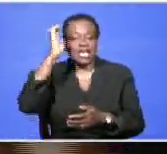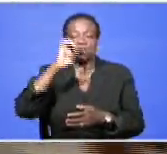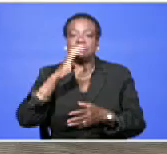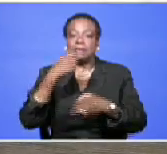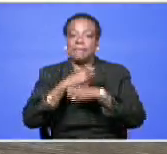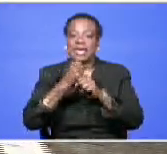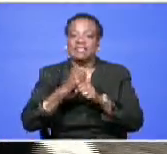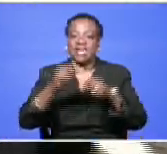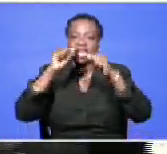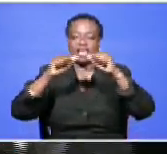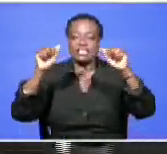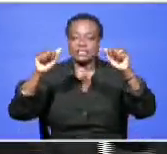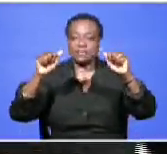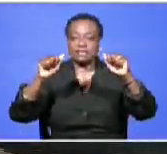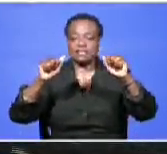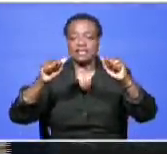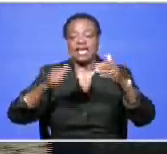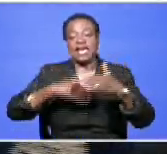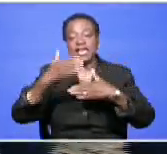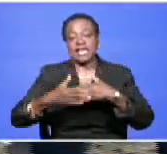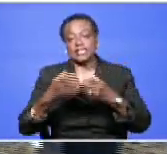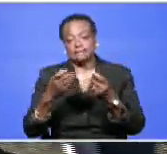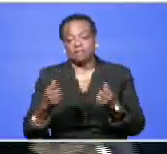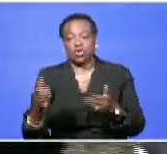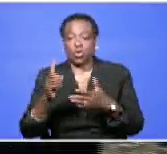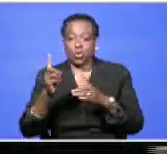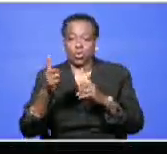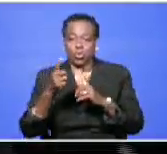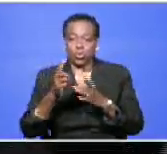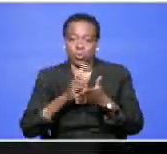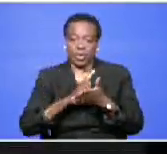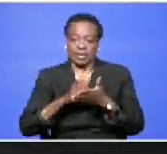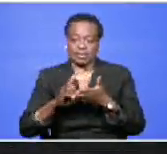within the next several weeks, if not a couple of months. Crystal Darling, ZNS Network News.